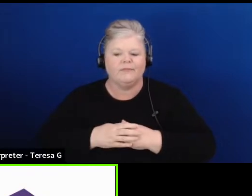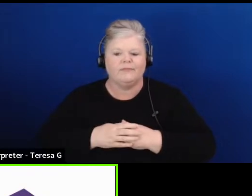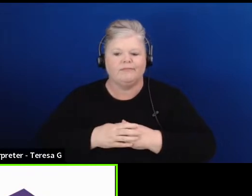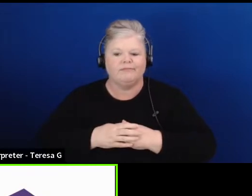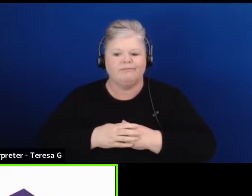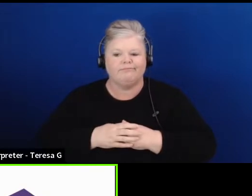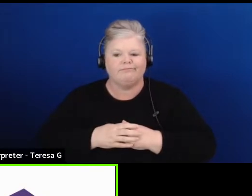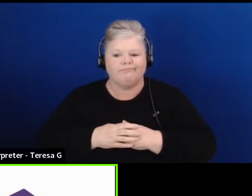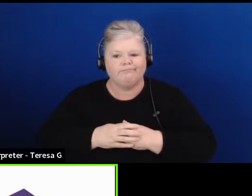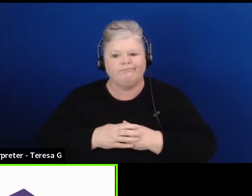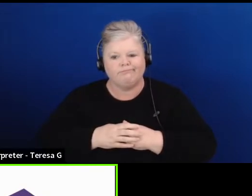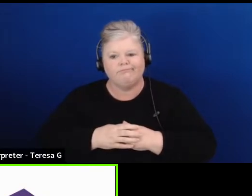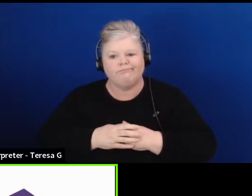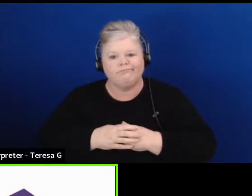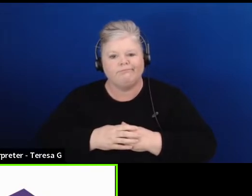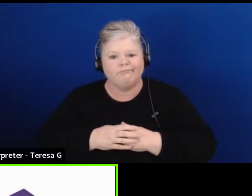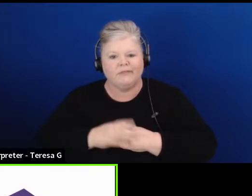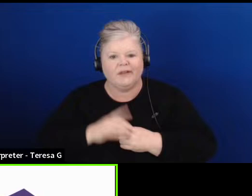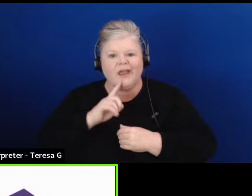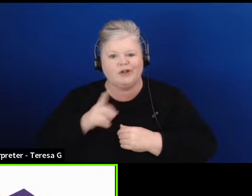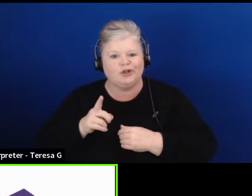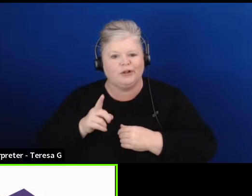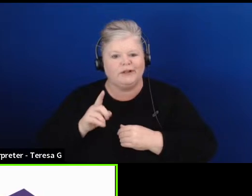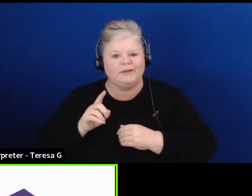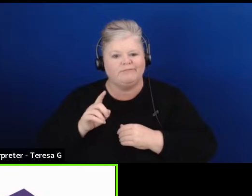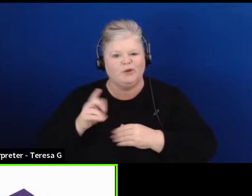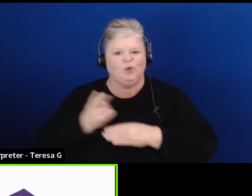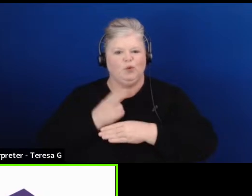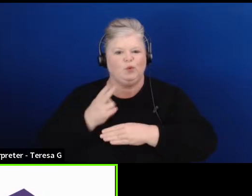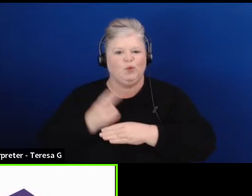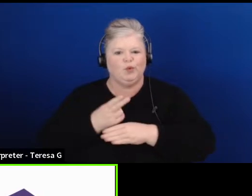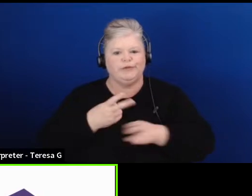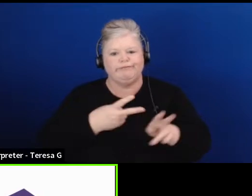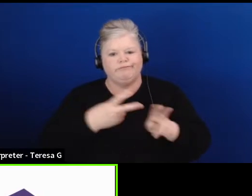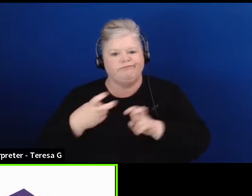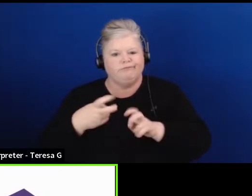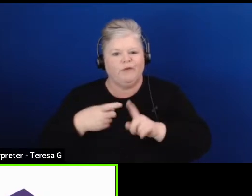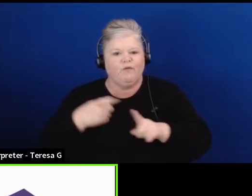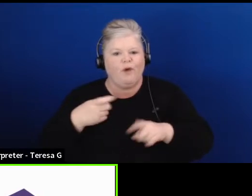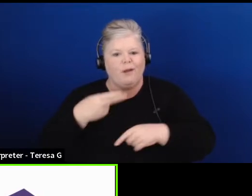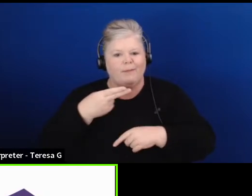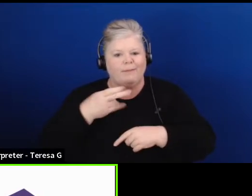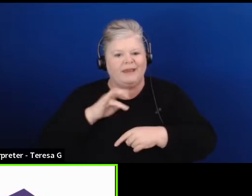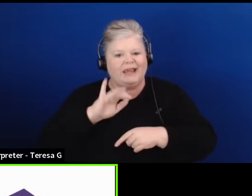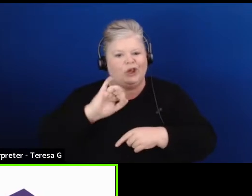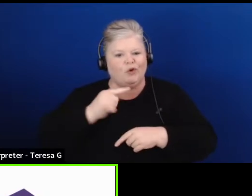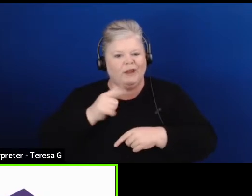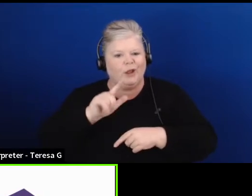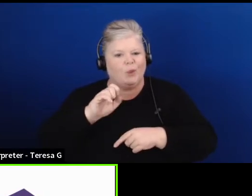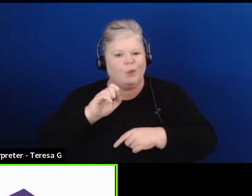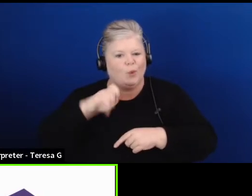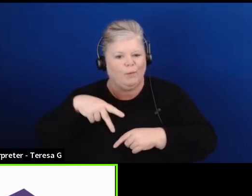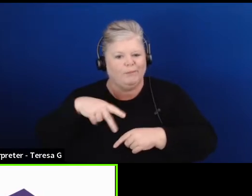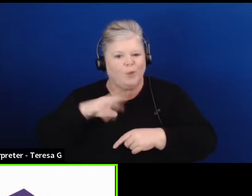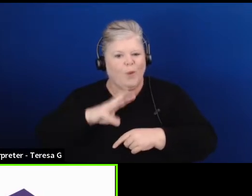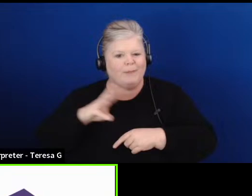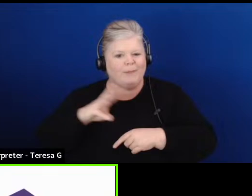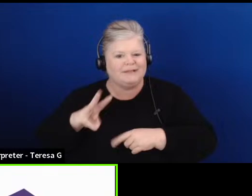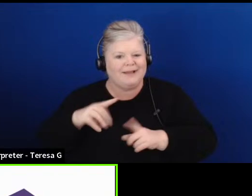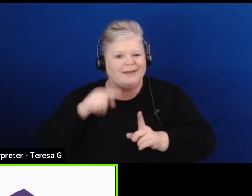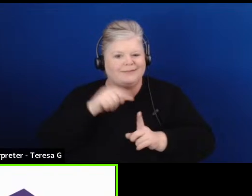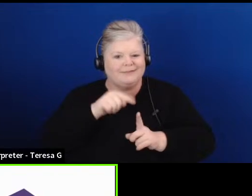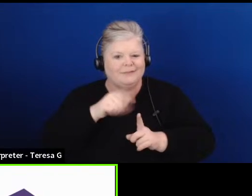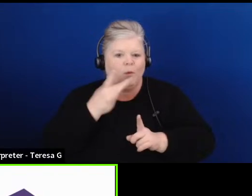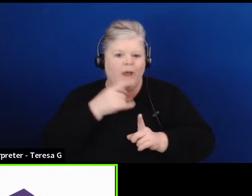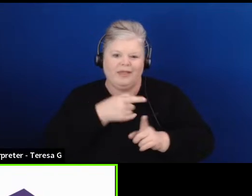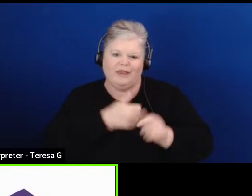and actually list the Hearing Loop website, because they're kind of taking care of tracking all